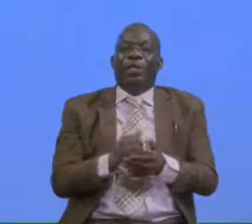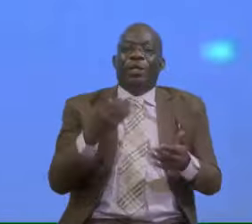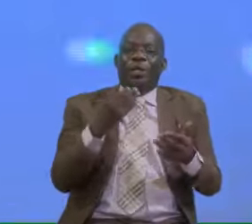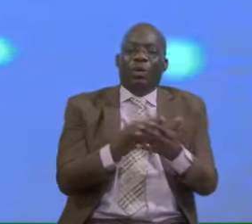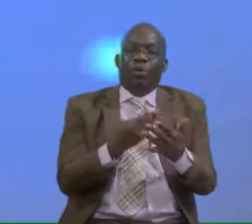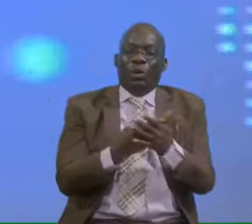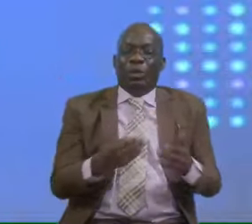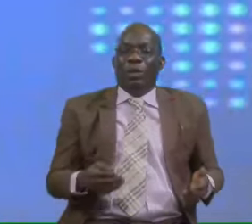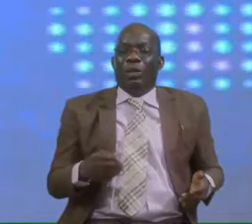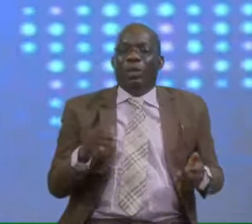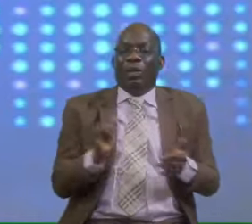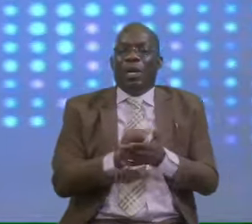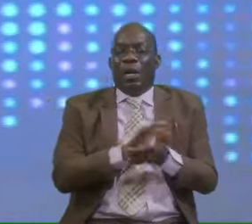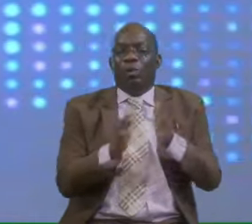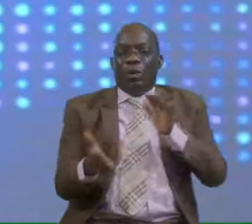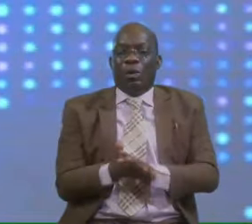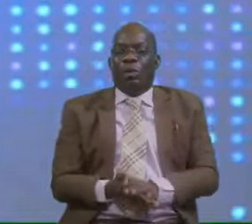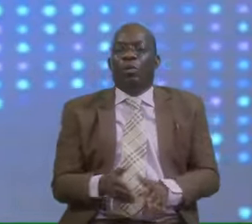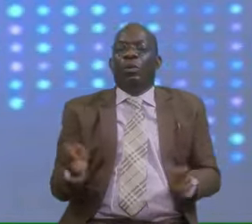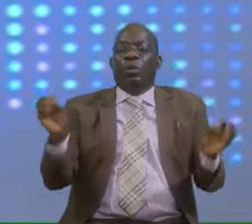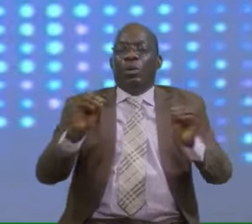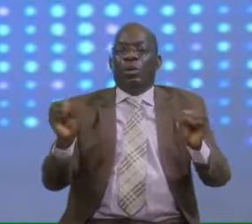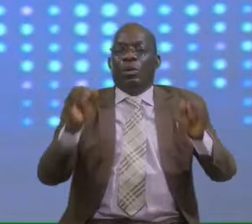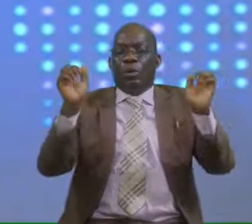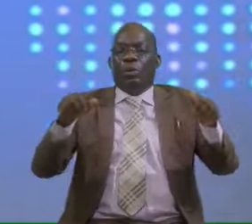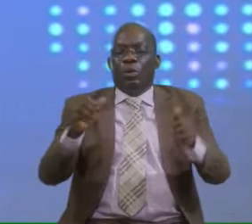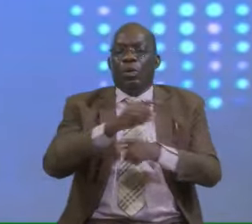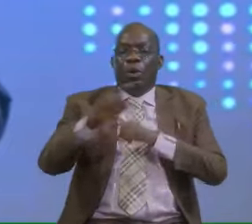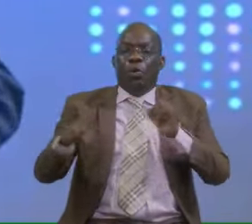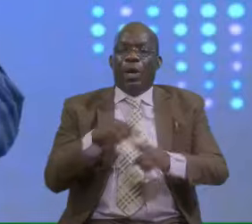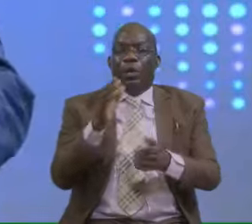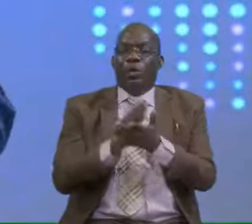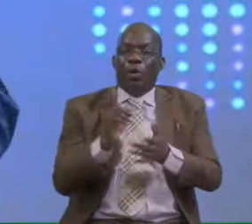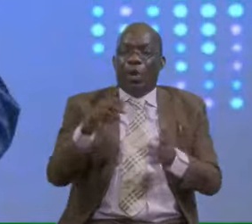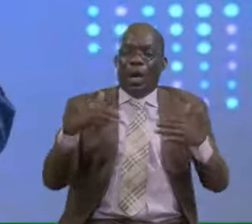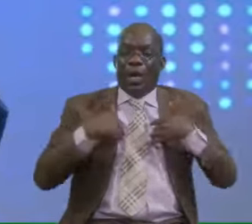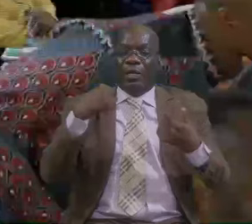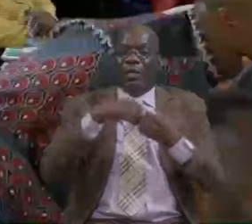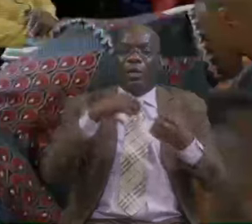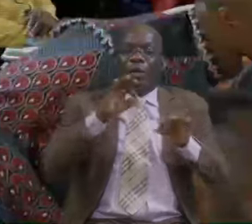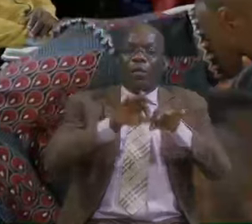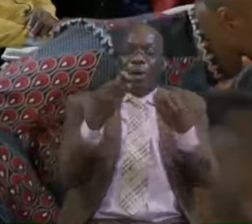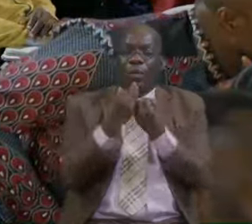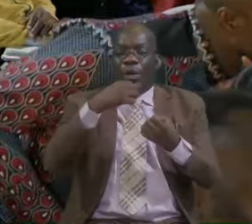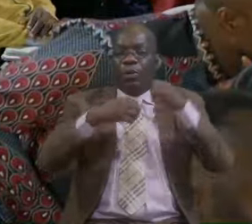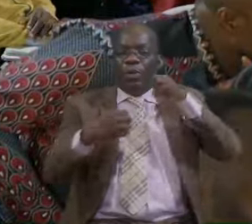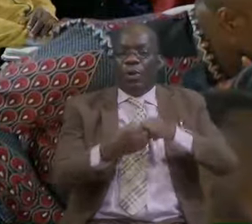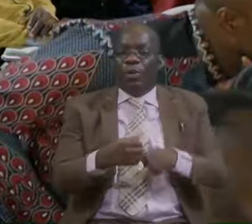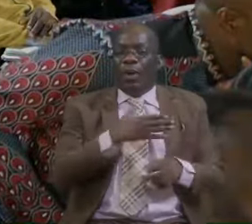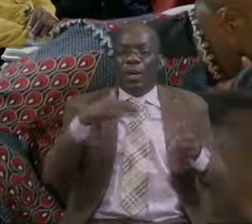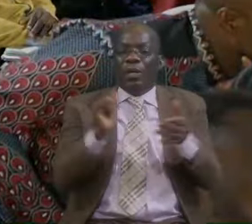an impossibility. And when somebody has family problem, and that family problem is